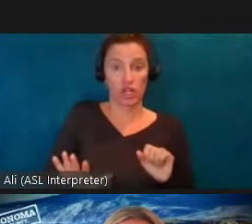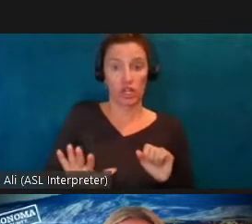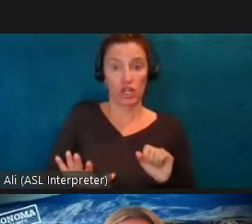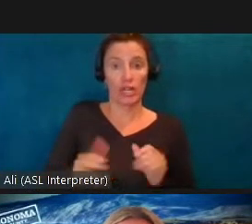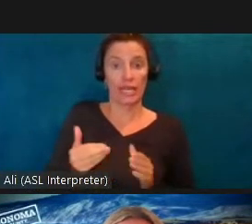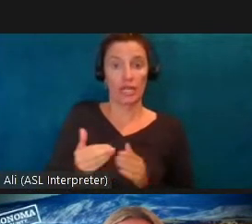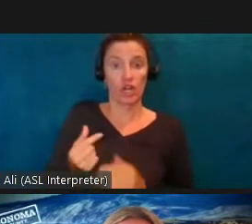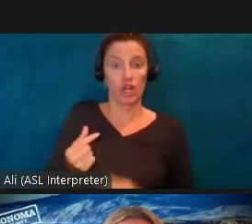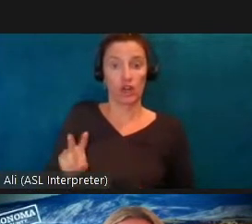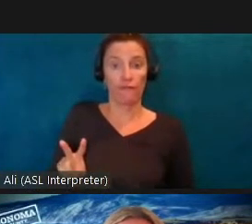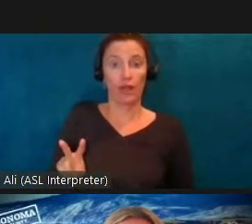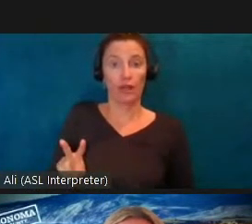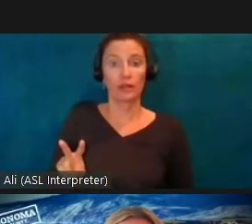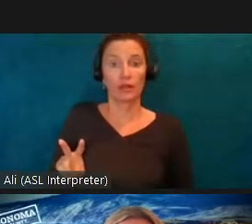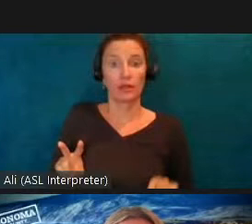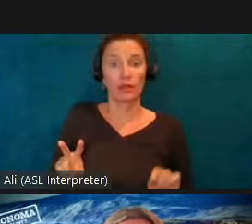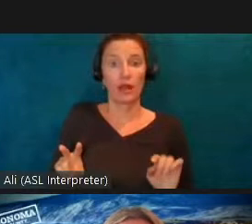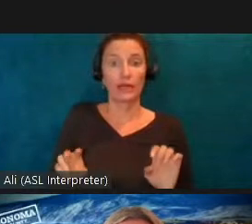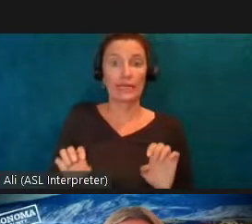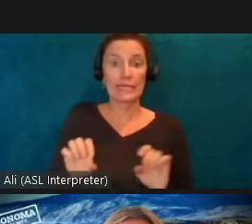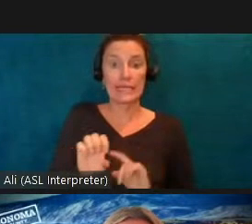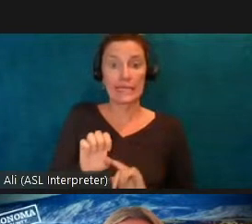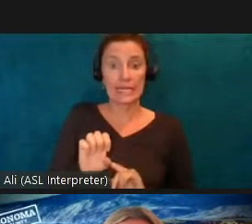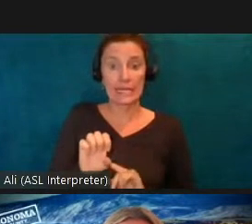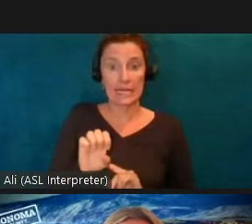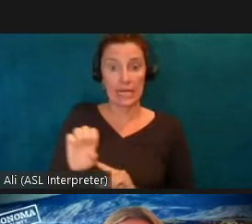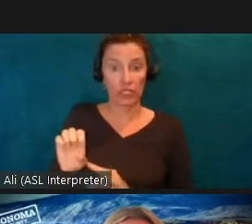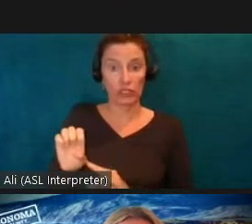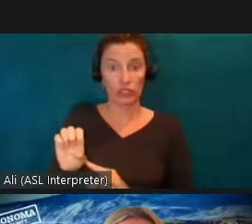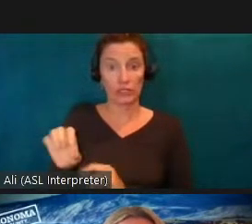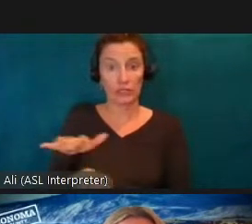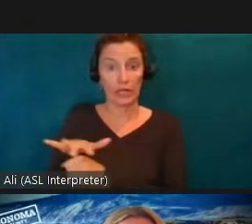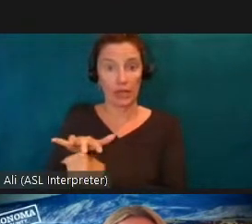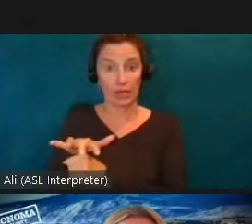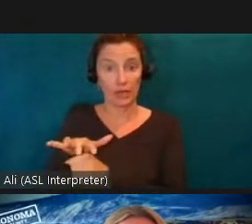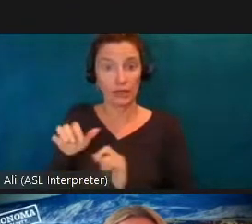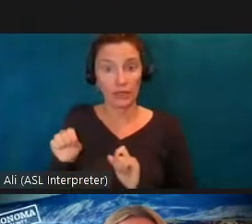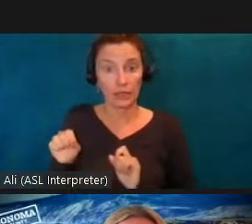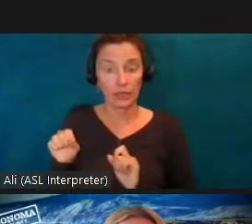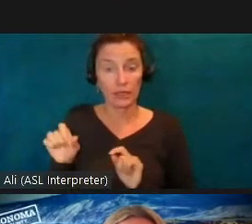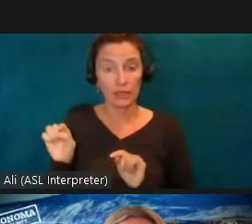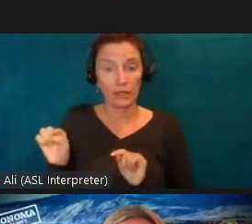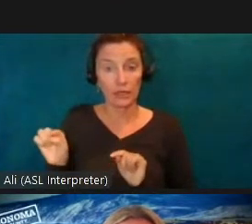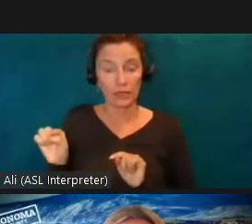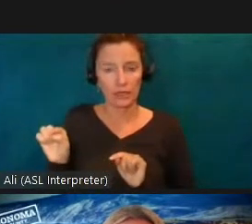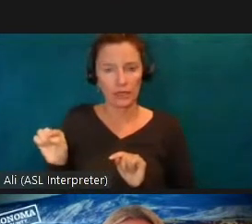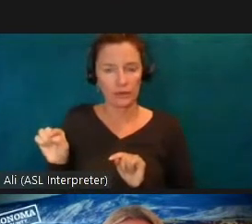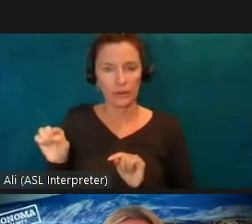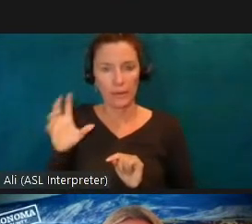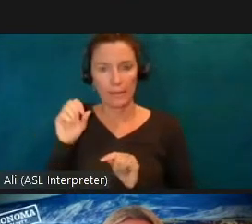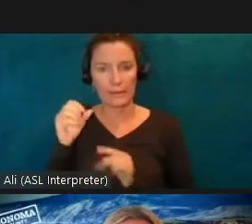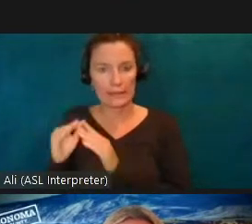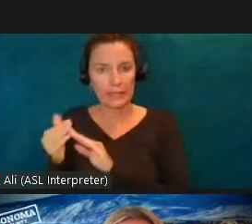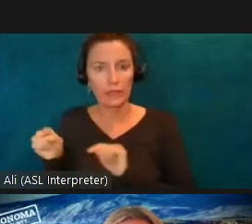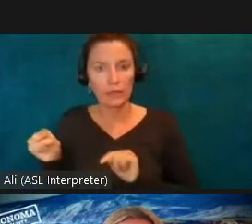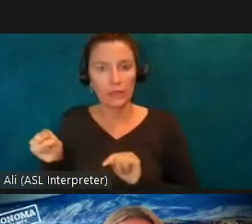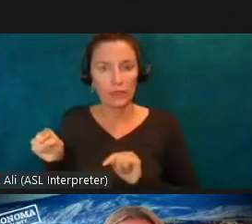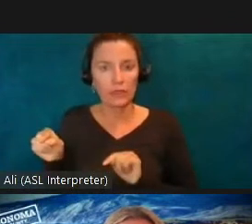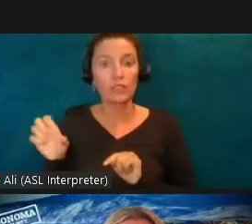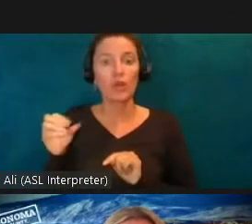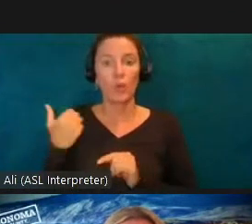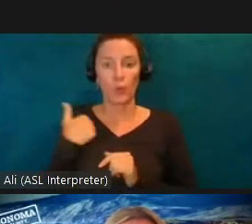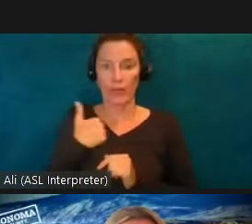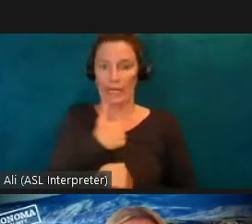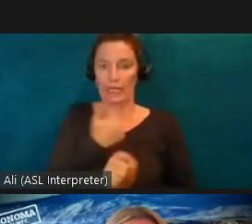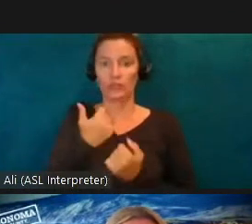Guerneville, and one on the eastern in the town of. We're pursuing both sites, and we're trying to get those open as soon as possible,